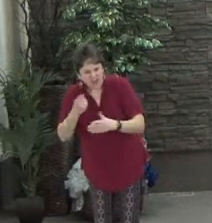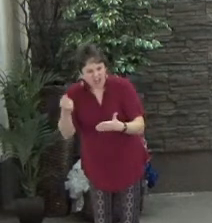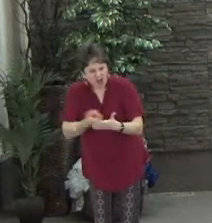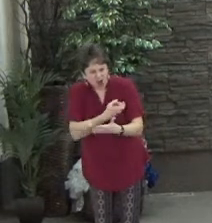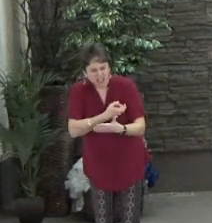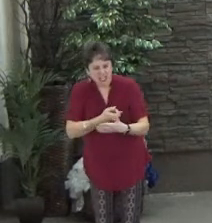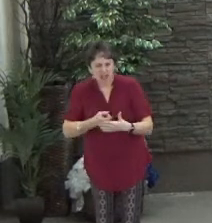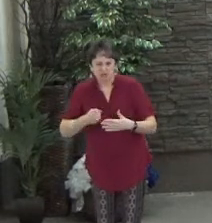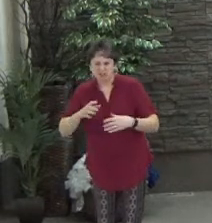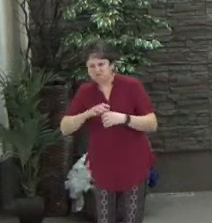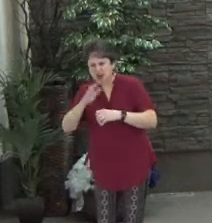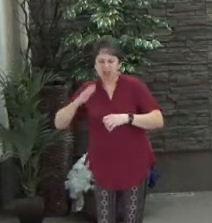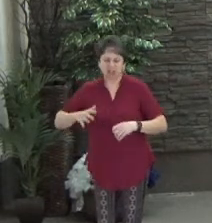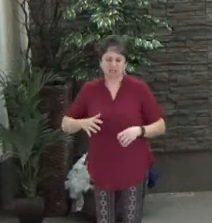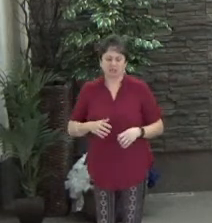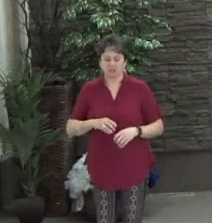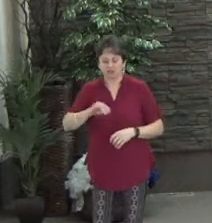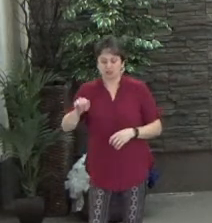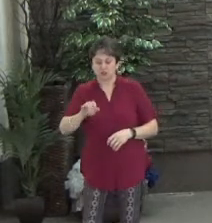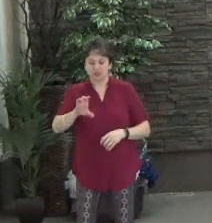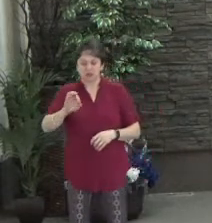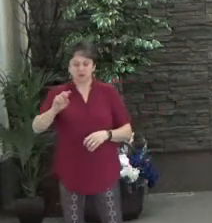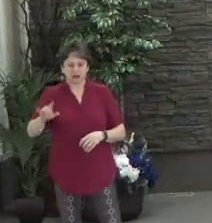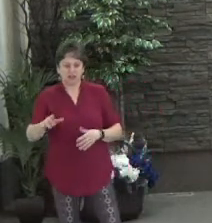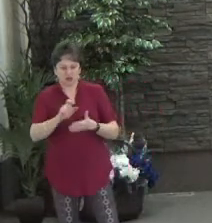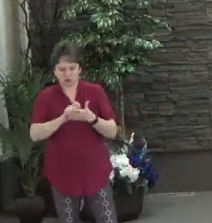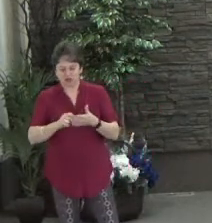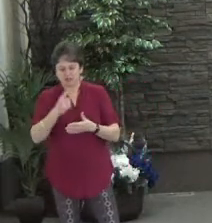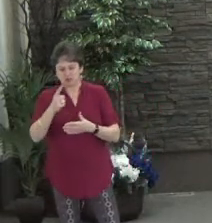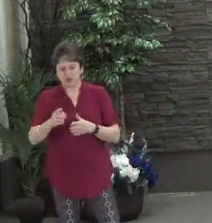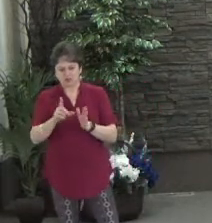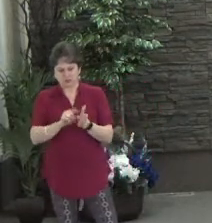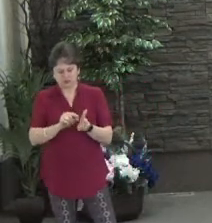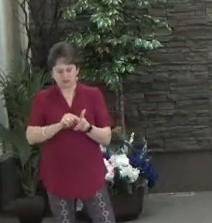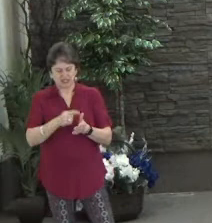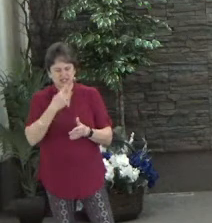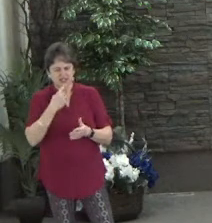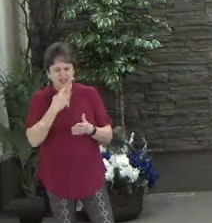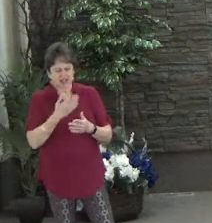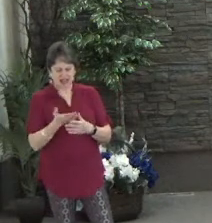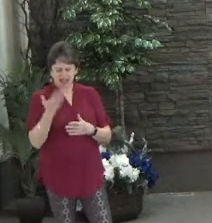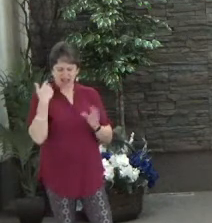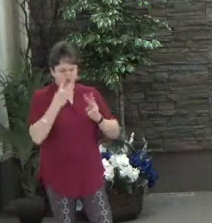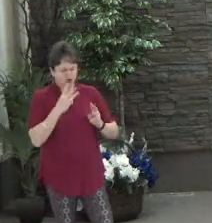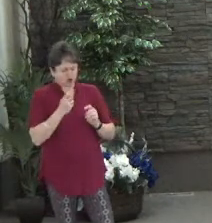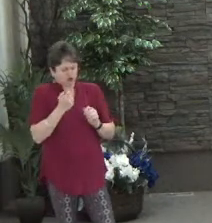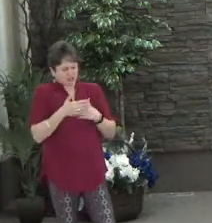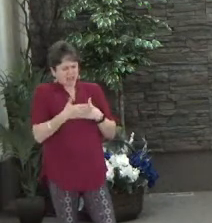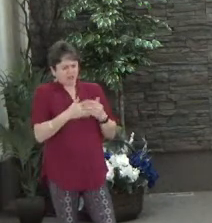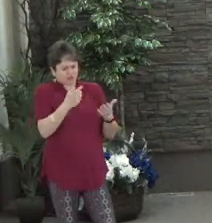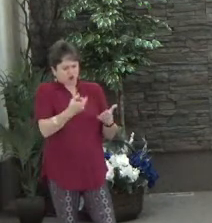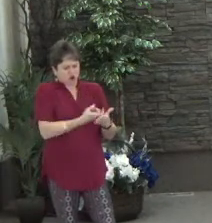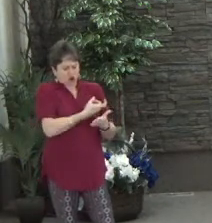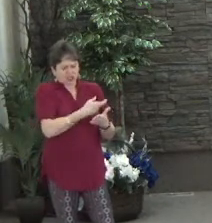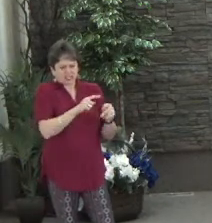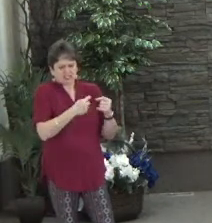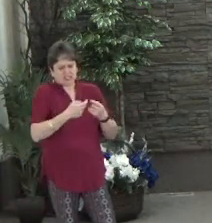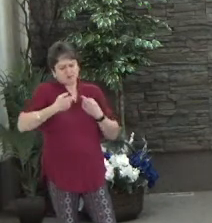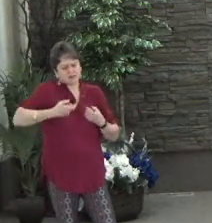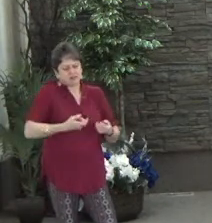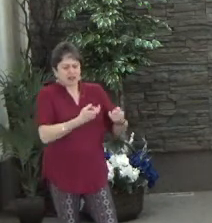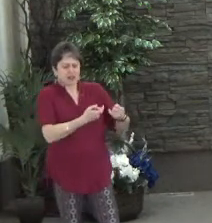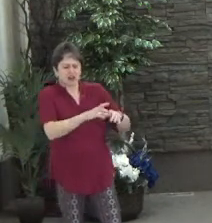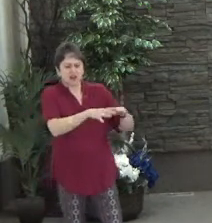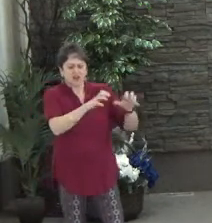and violence. And J.C. Bailey writes in one of his publications that last winter, just after our hockey team skated onto the